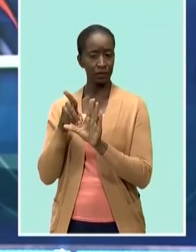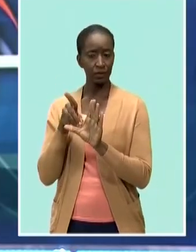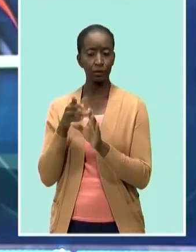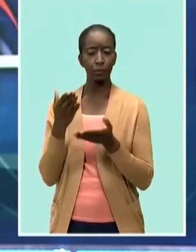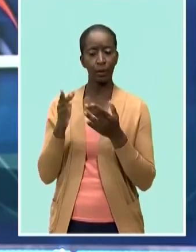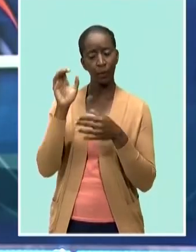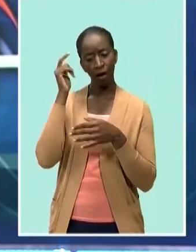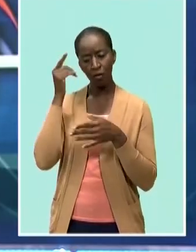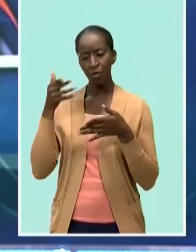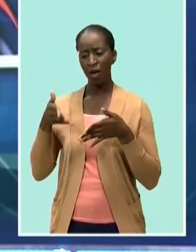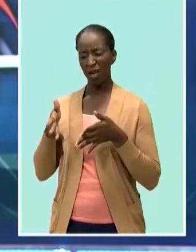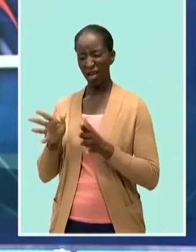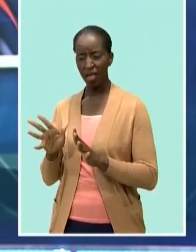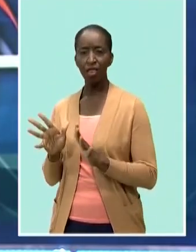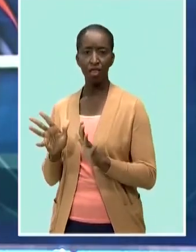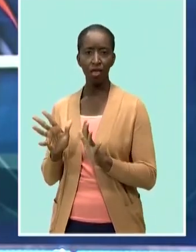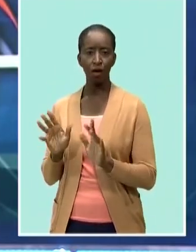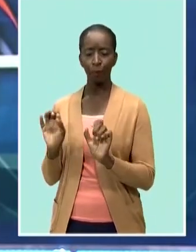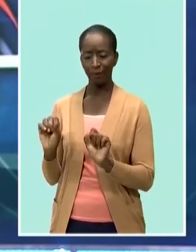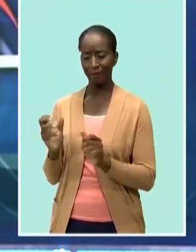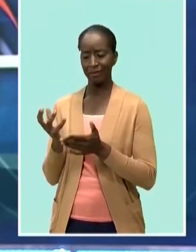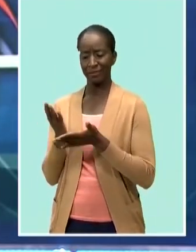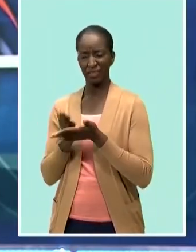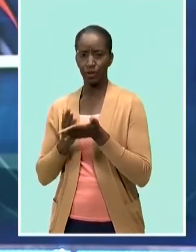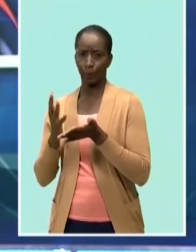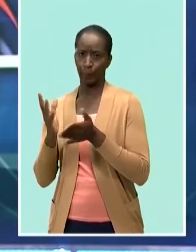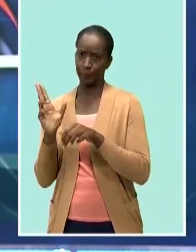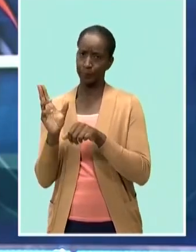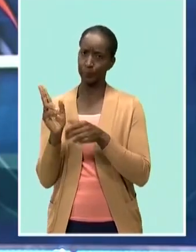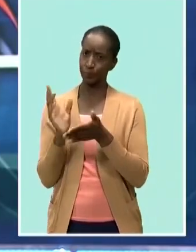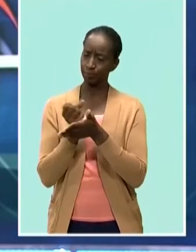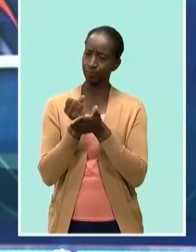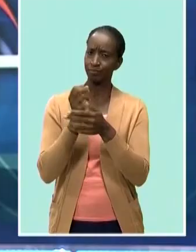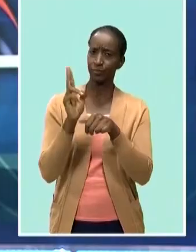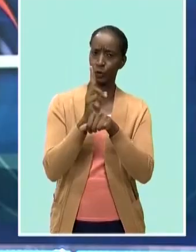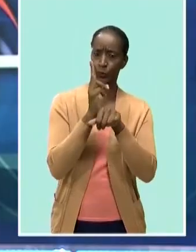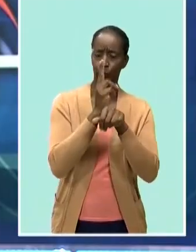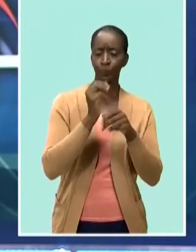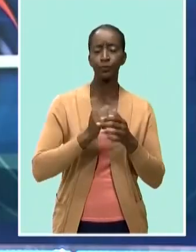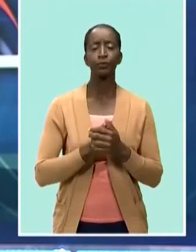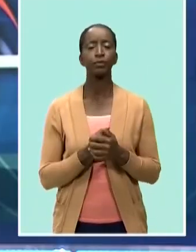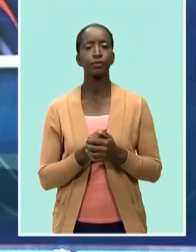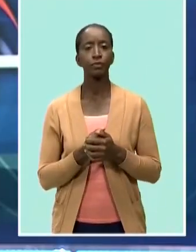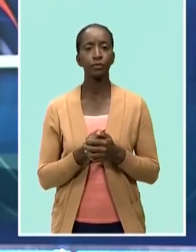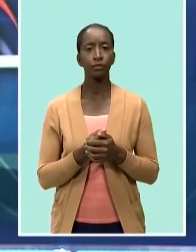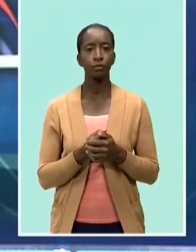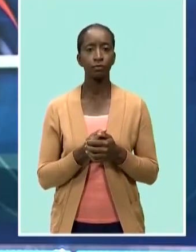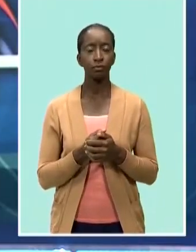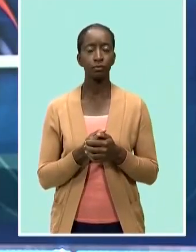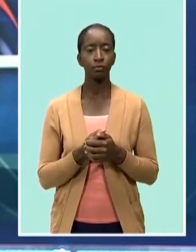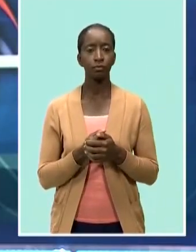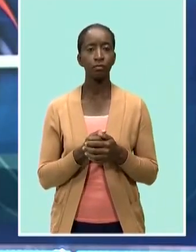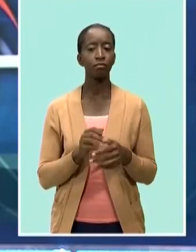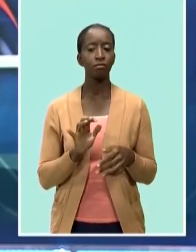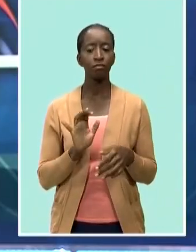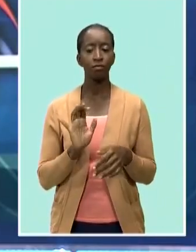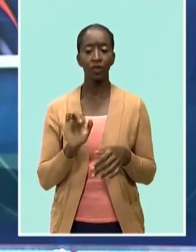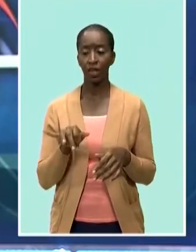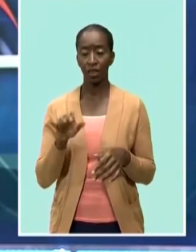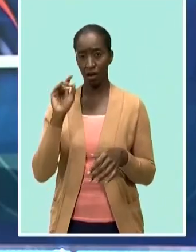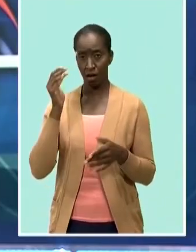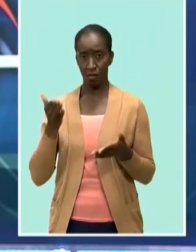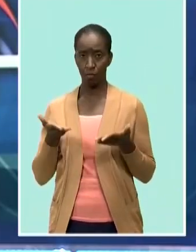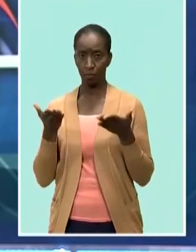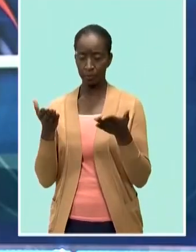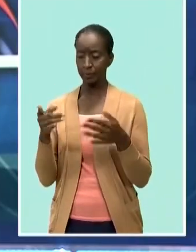needs. Minister of Maritime Affairs and the Blue Economy Kirk Humphrey, along with the Permanent Secretary Esworth Reid, both offered this solution after hearing concerns